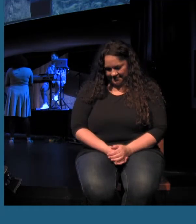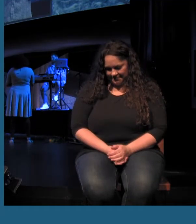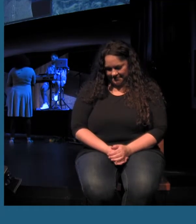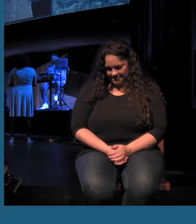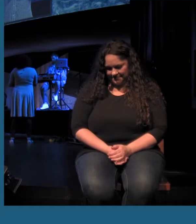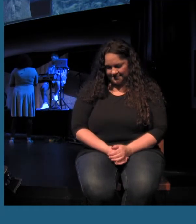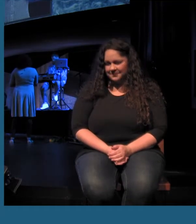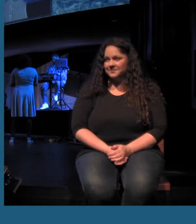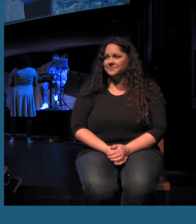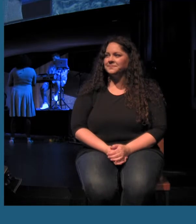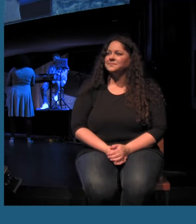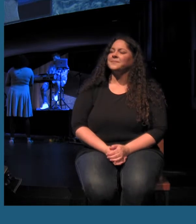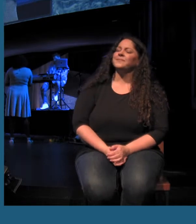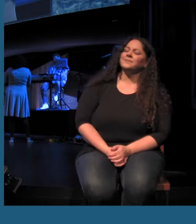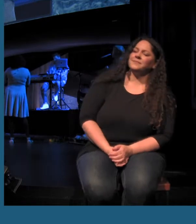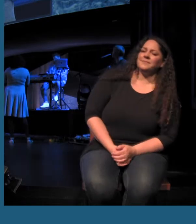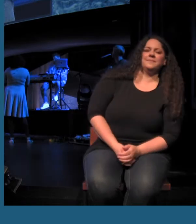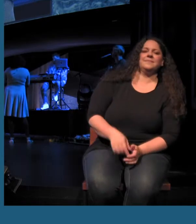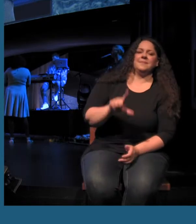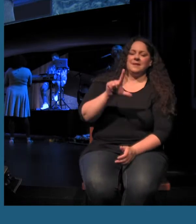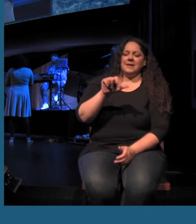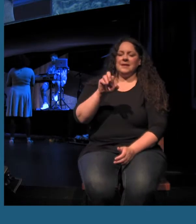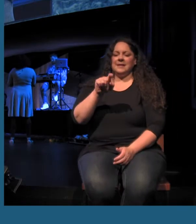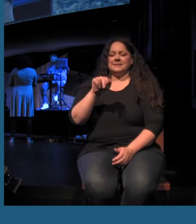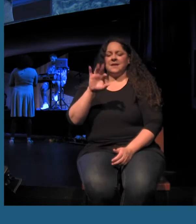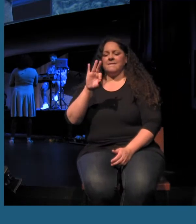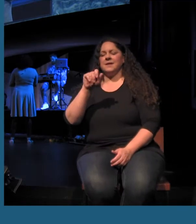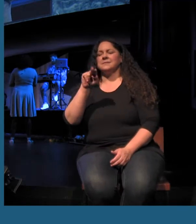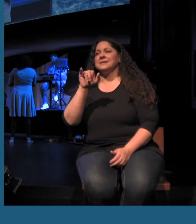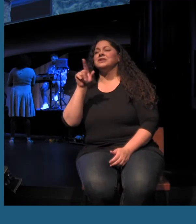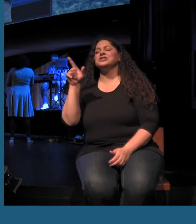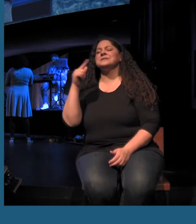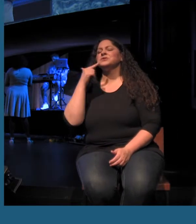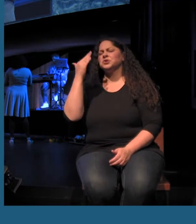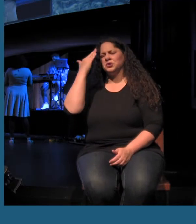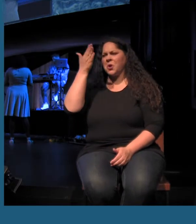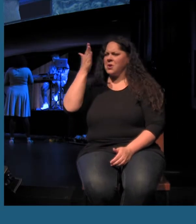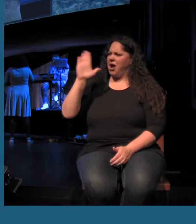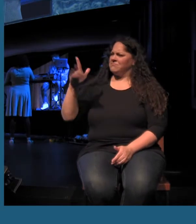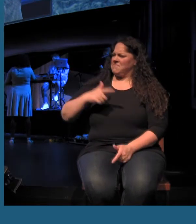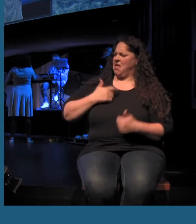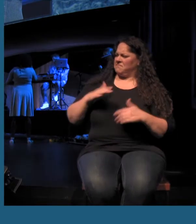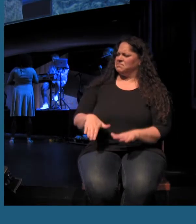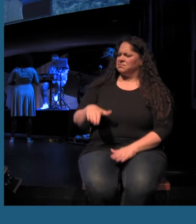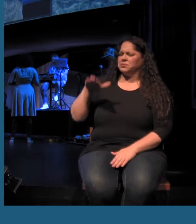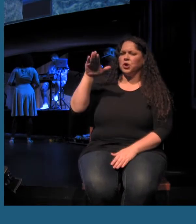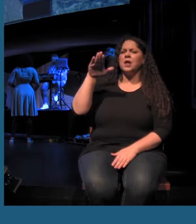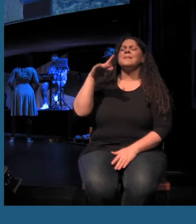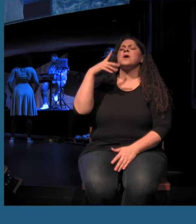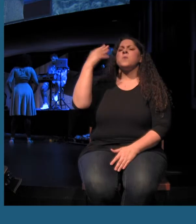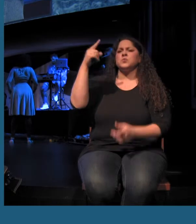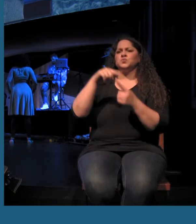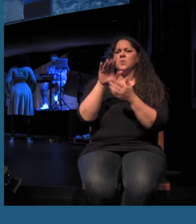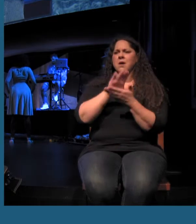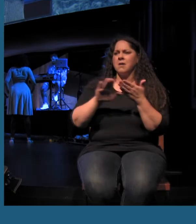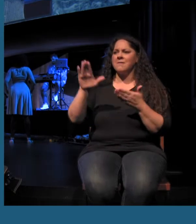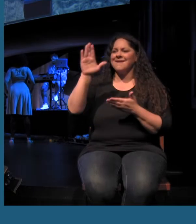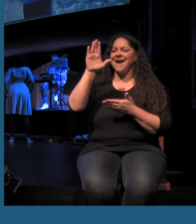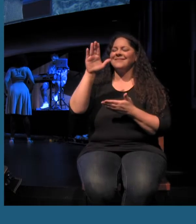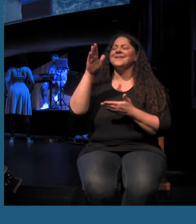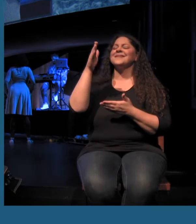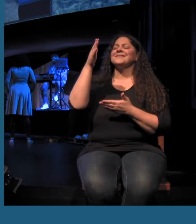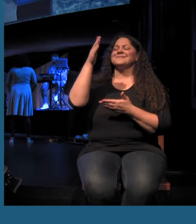Lexi Fontana says that she knows God. She knew God her whole life, but it wasn't until she left for college that God found her.